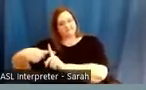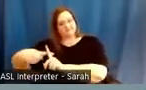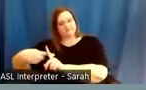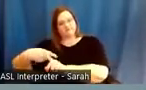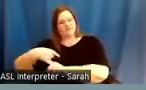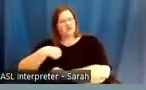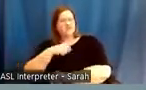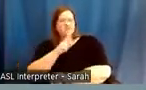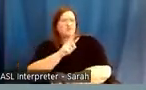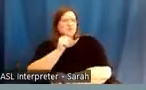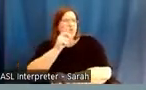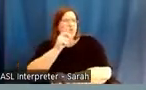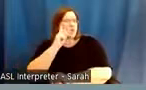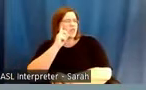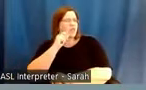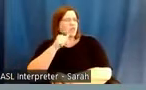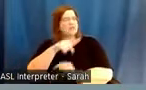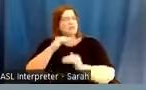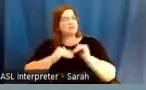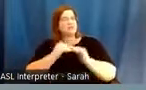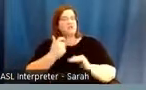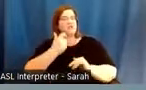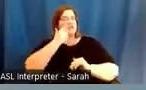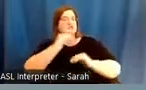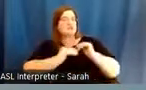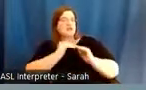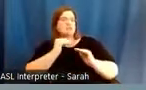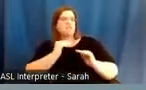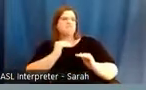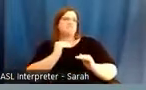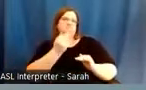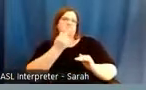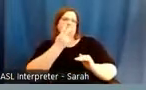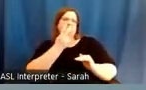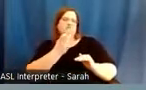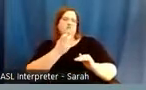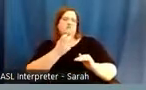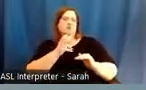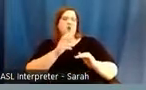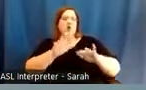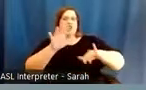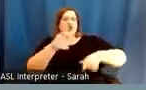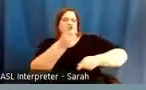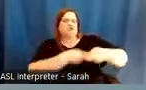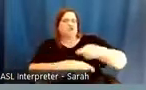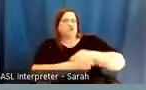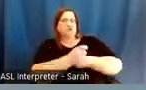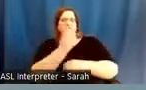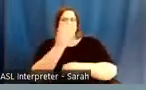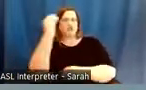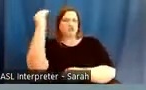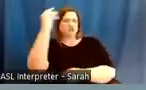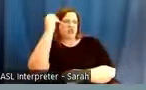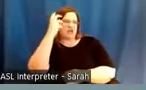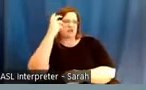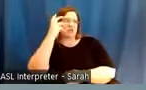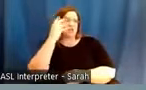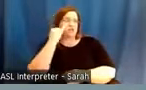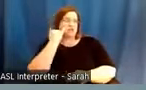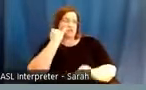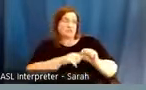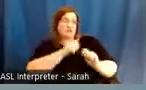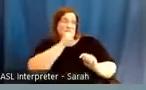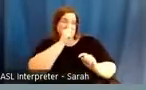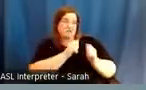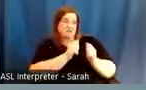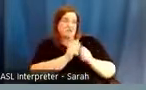don't think that, you know, since this building was just built, we really don't think that they would want to rip out the shower and put in an accessible shower. So if you can't deal with a tub,